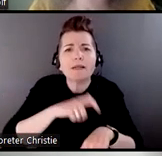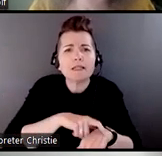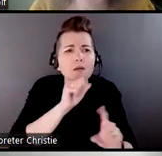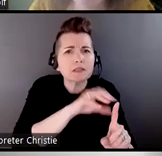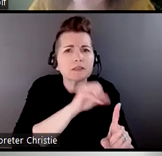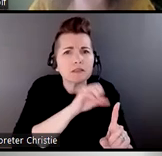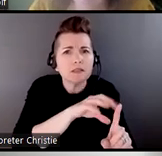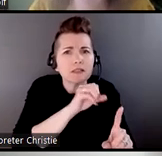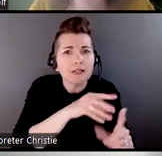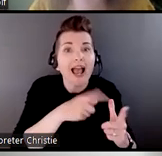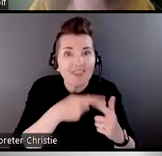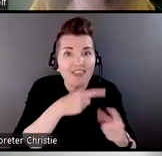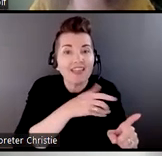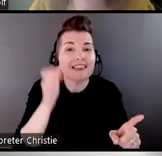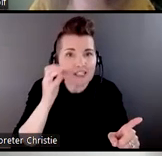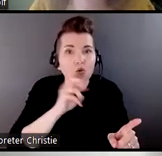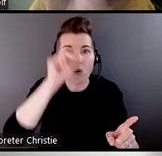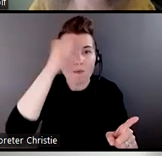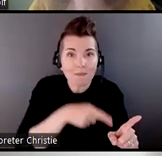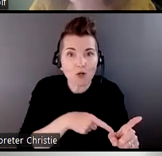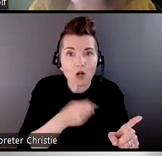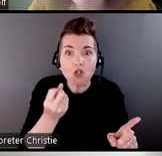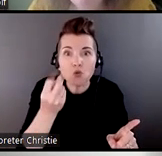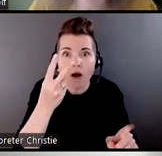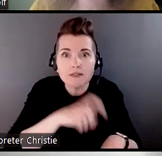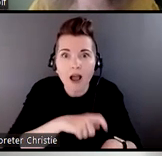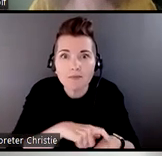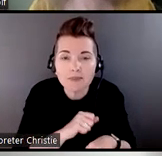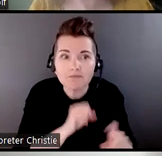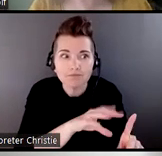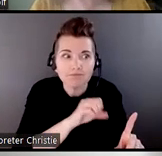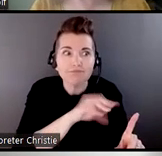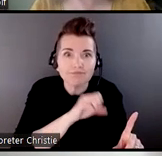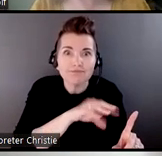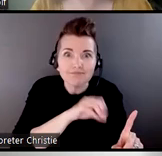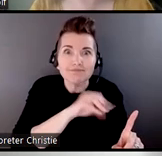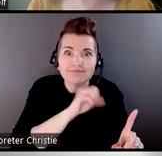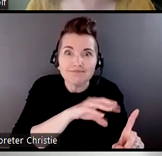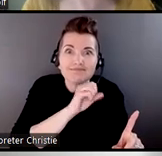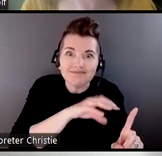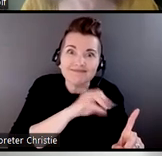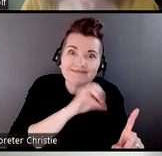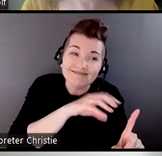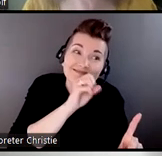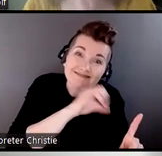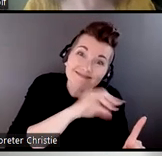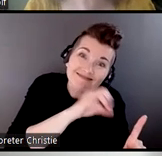And I often talk to people who are nervous about, I don't want to email people too often. I don't want to bother them. The reality is